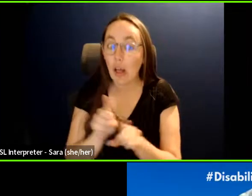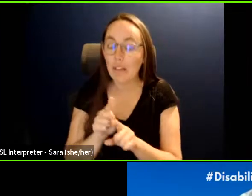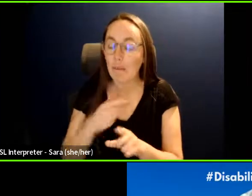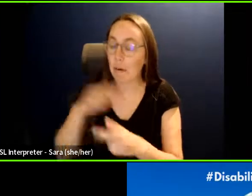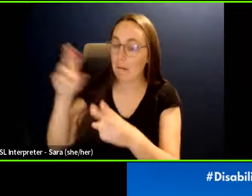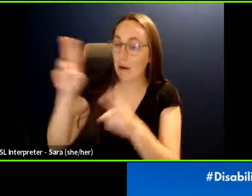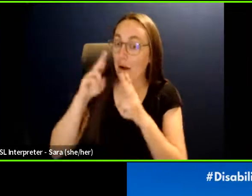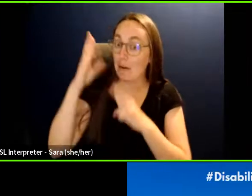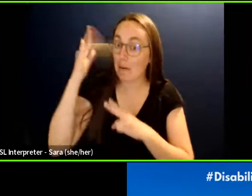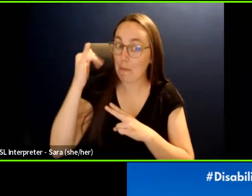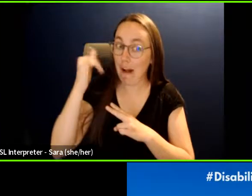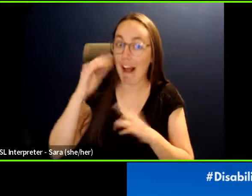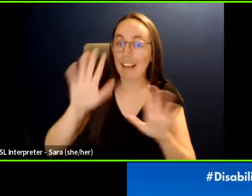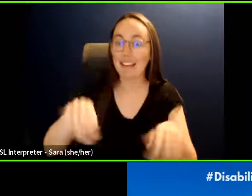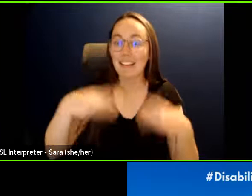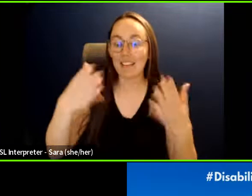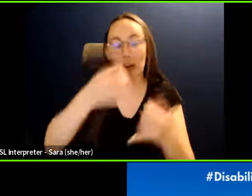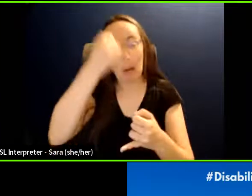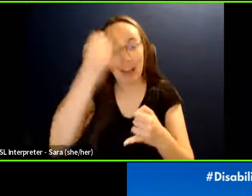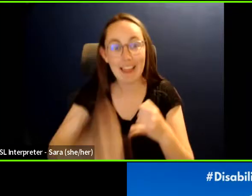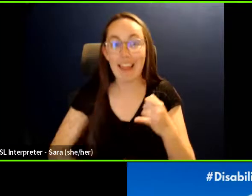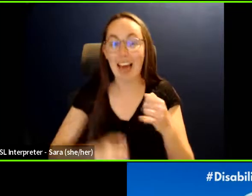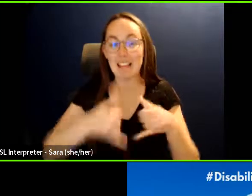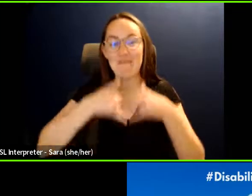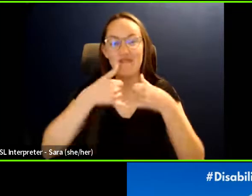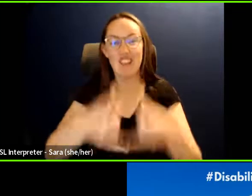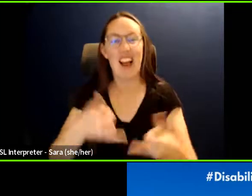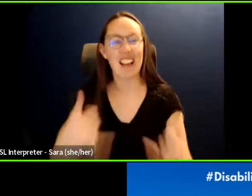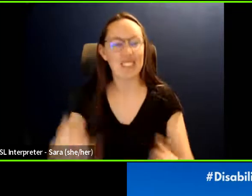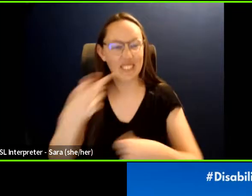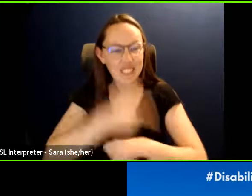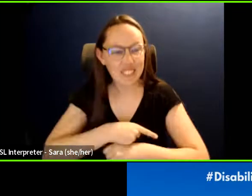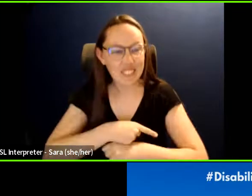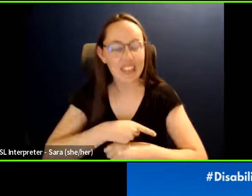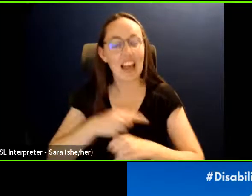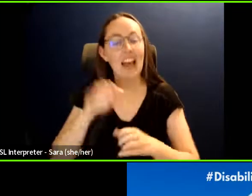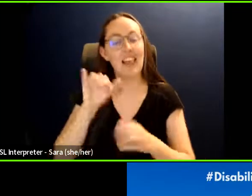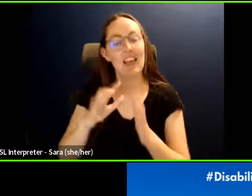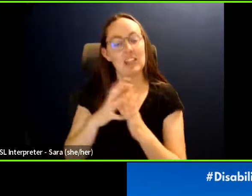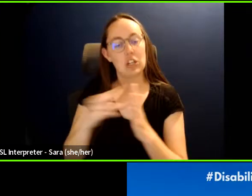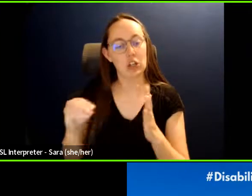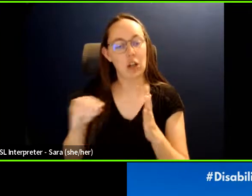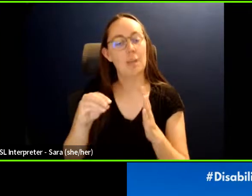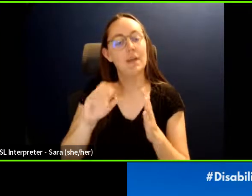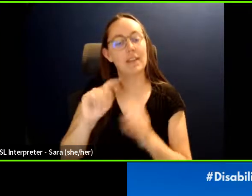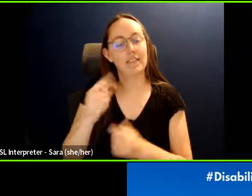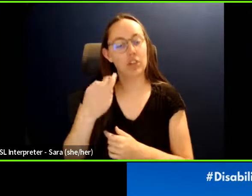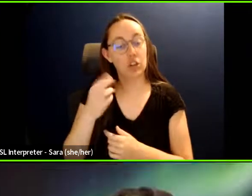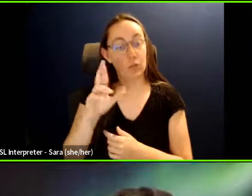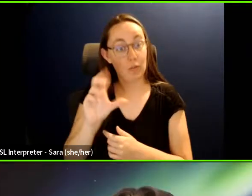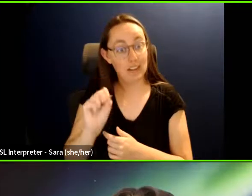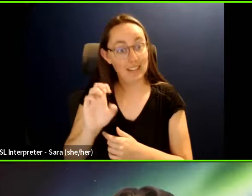workshop prize, which is a copy of Therese's book. Megan, would you like to help me select a winner?